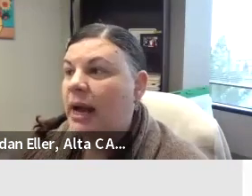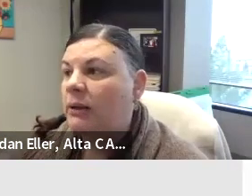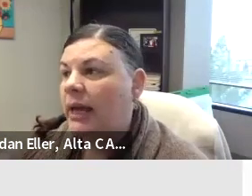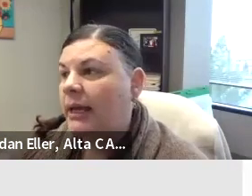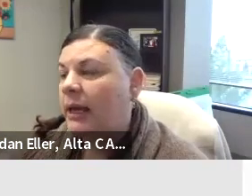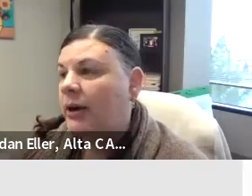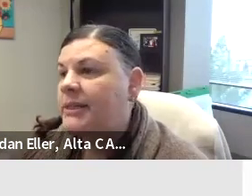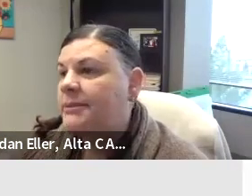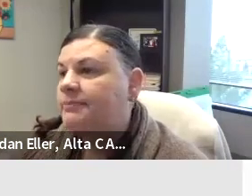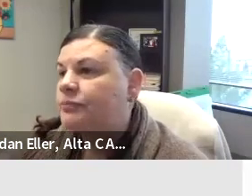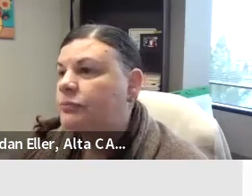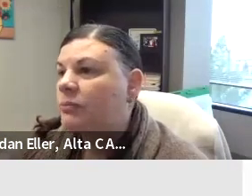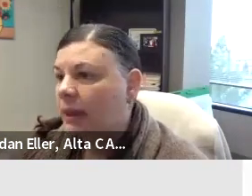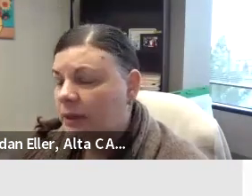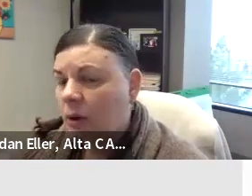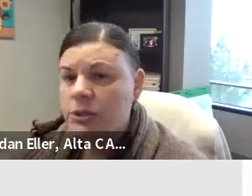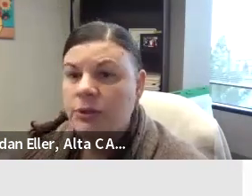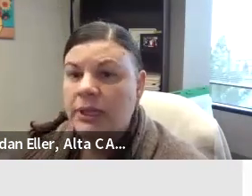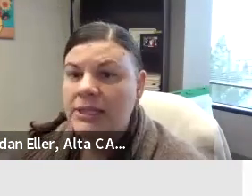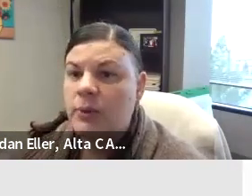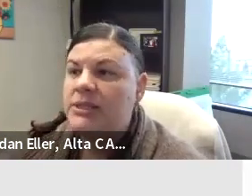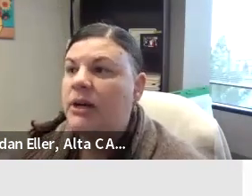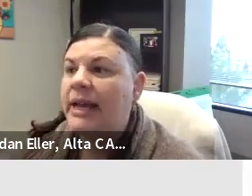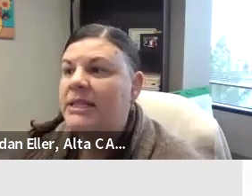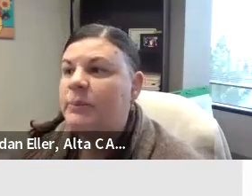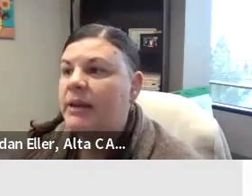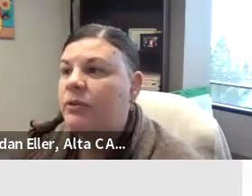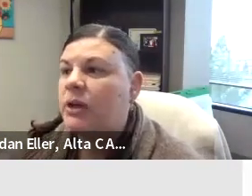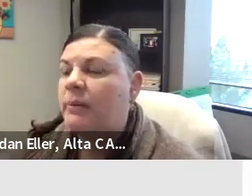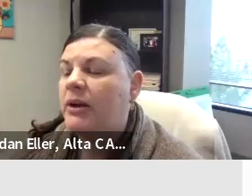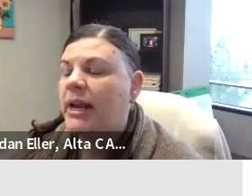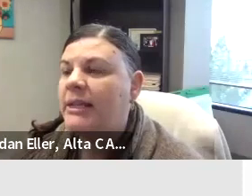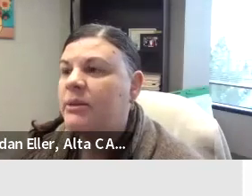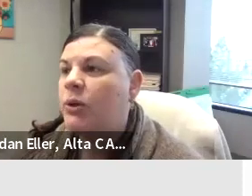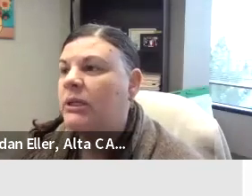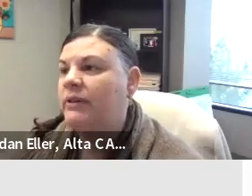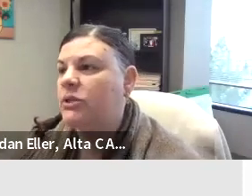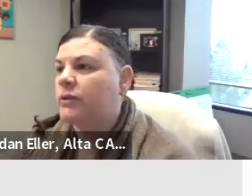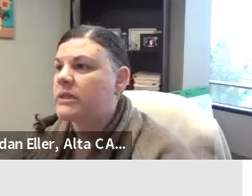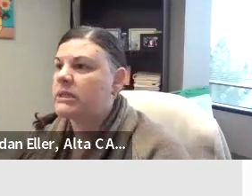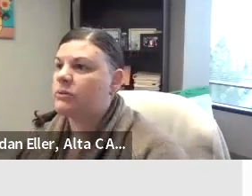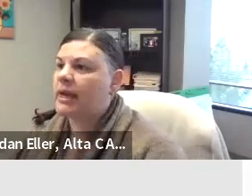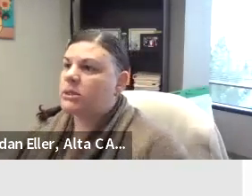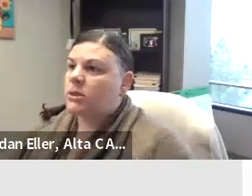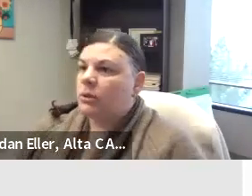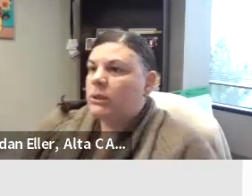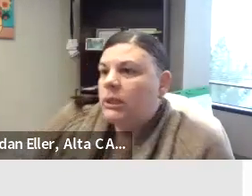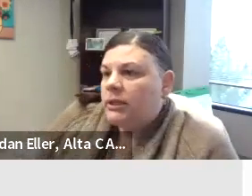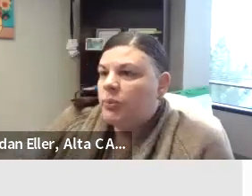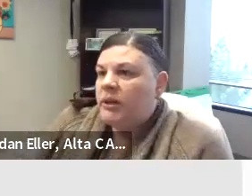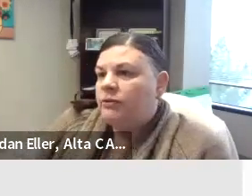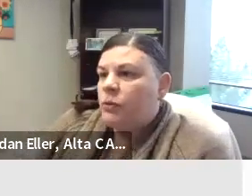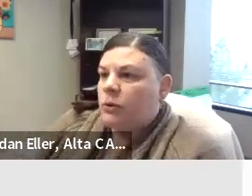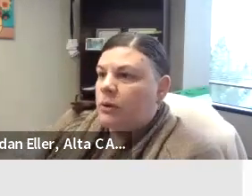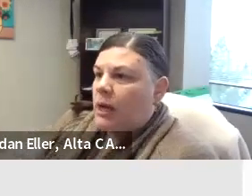those needs in our outlying areas. And then also the last one is our enhanced supported living services, right? So